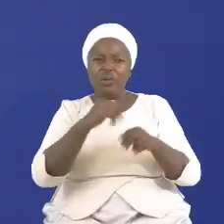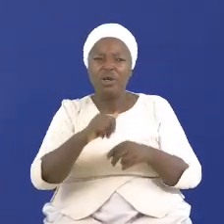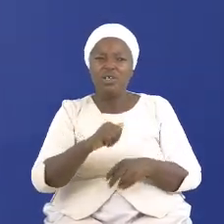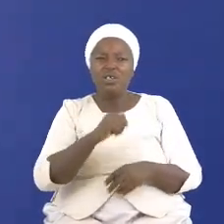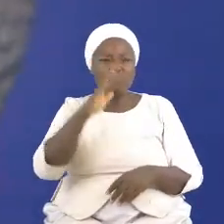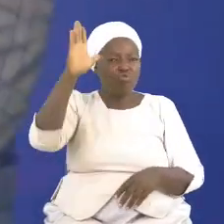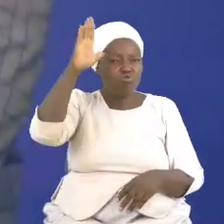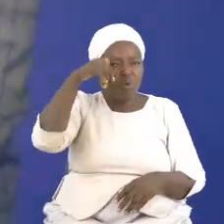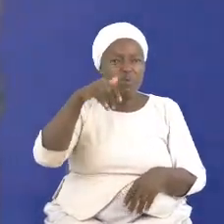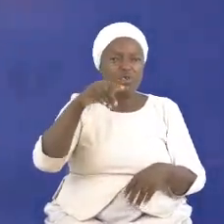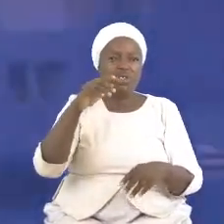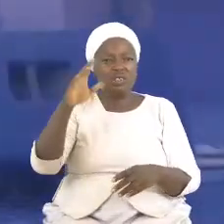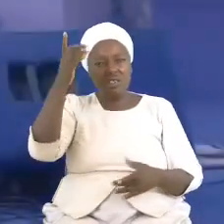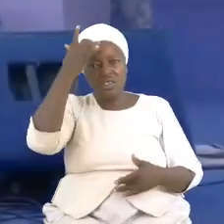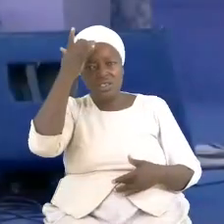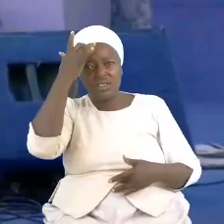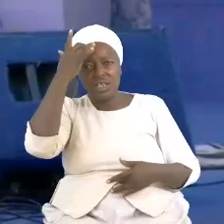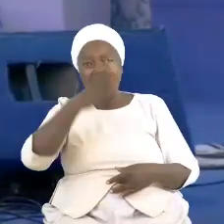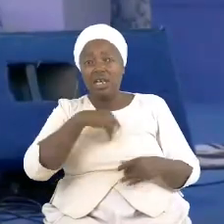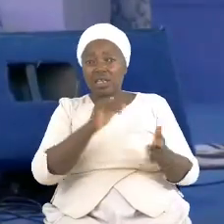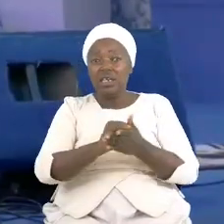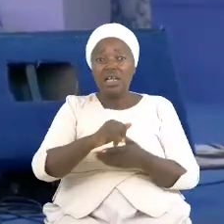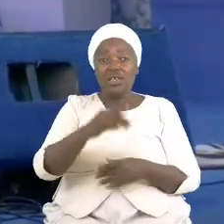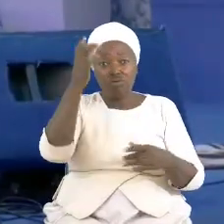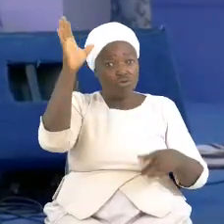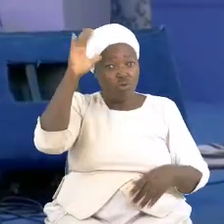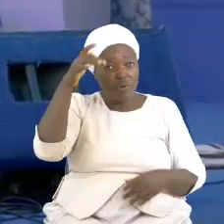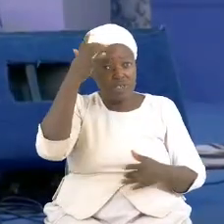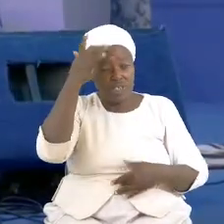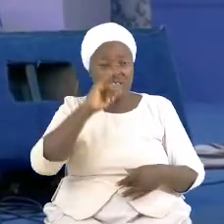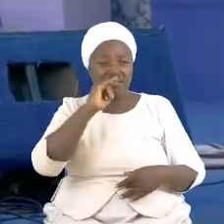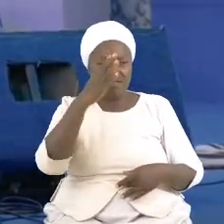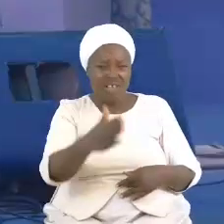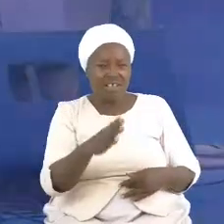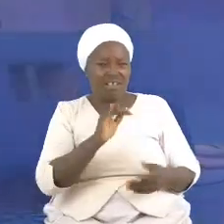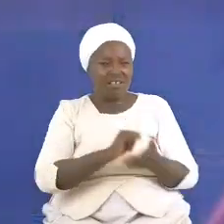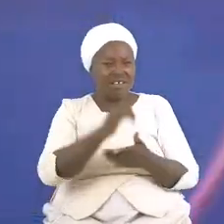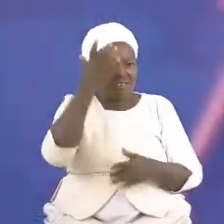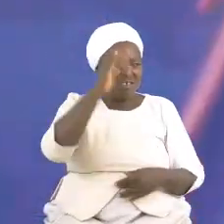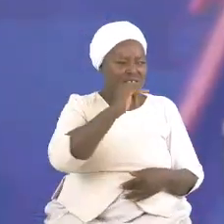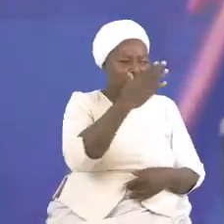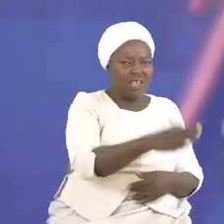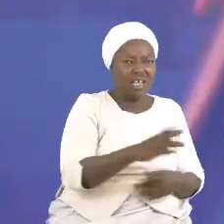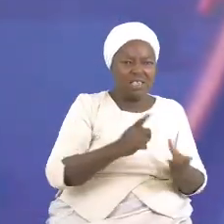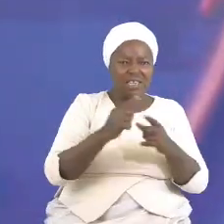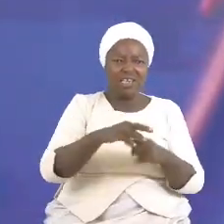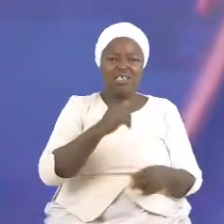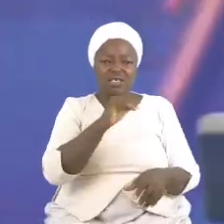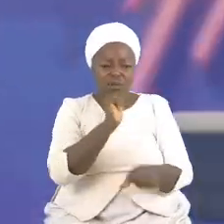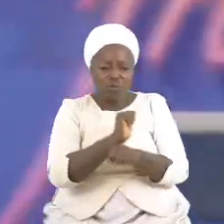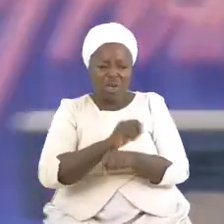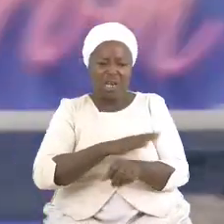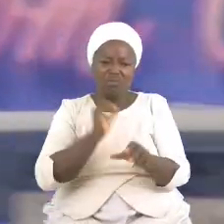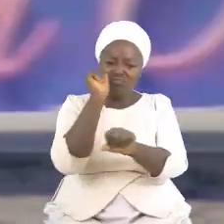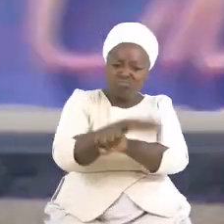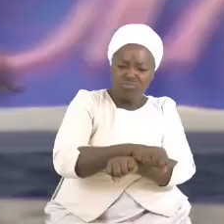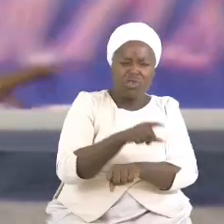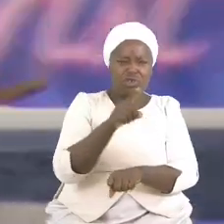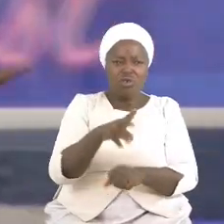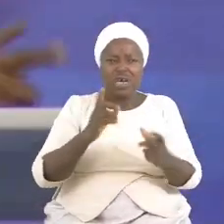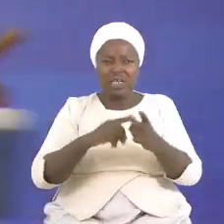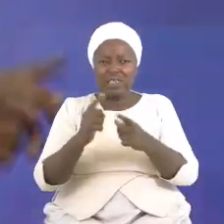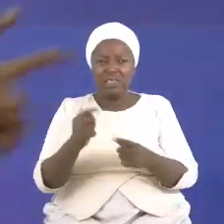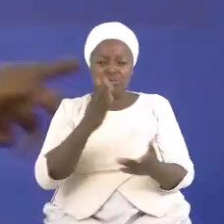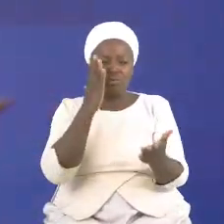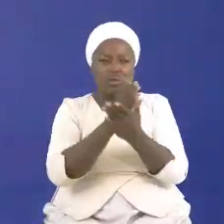disease? That disease is there, that sickness is there, and it's prevalent, overcoming you and stops you, and